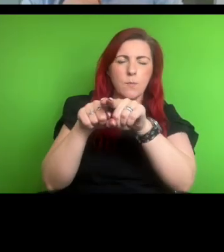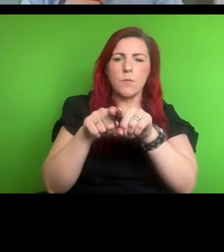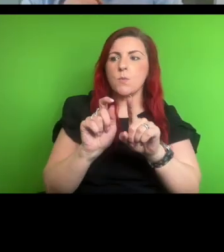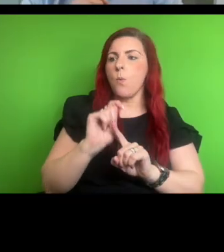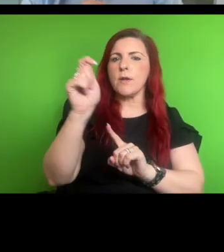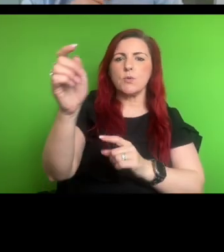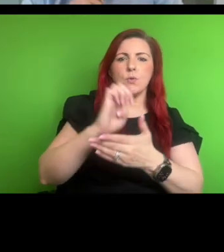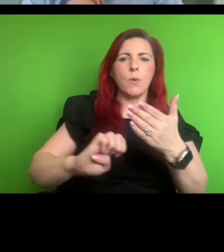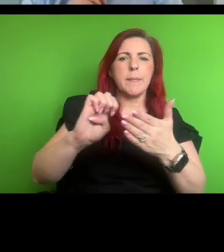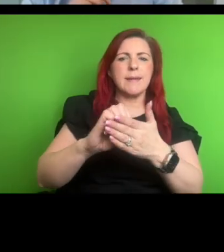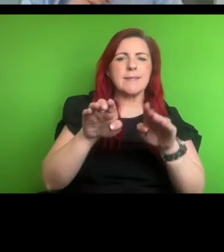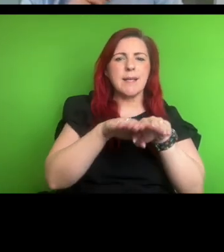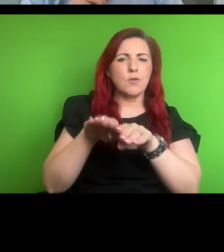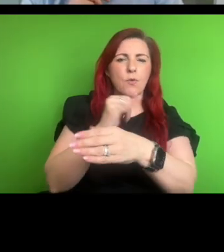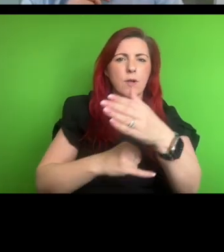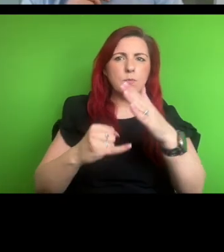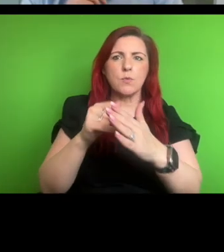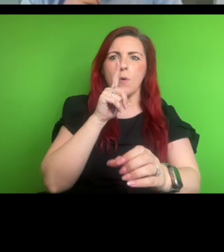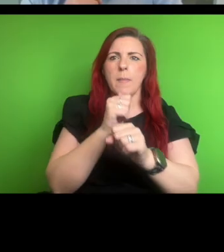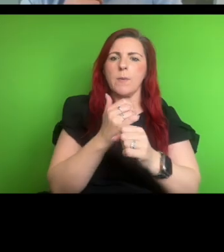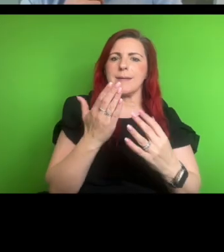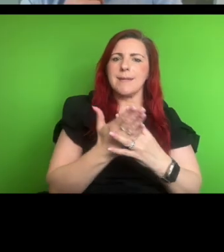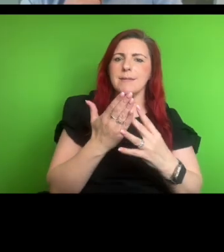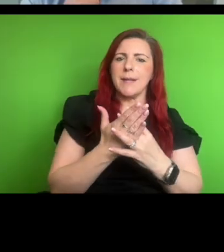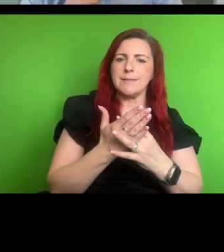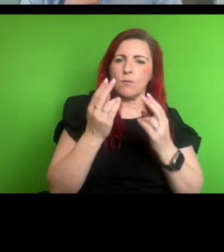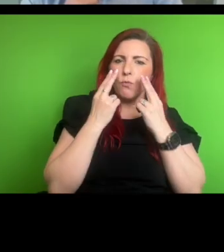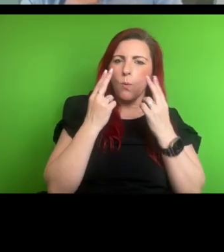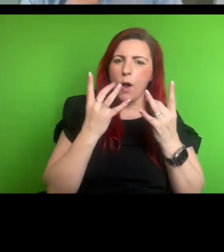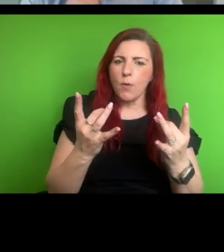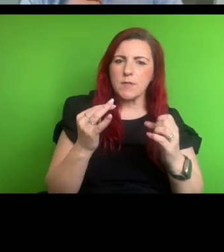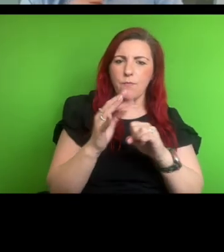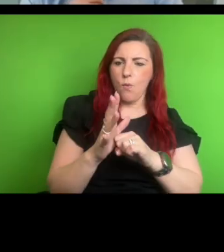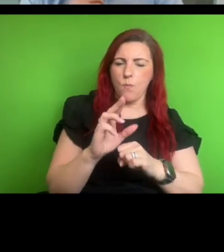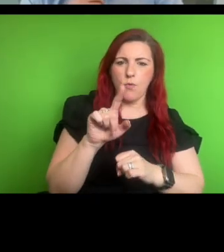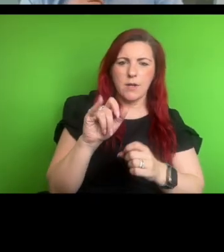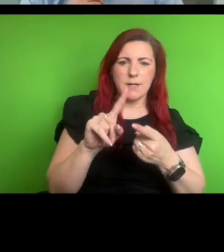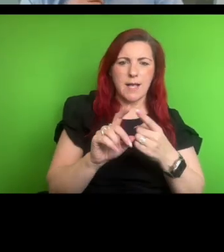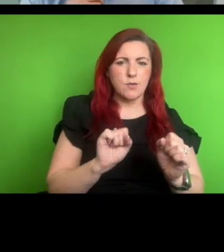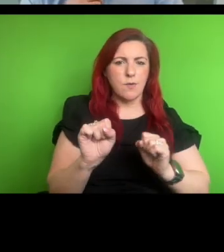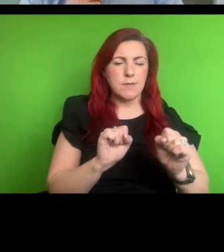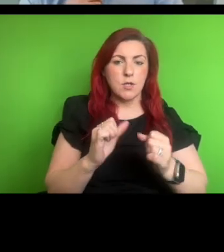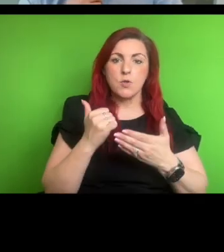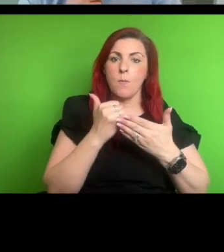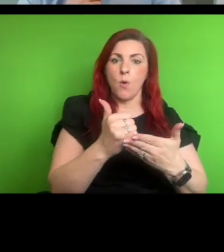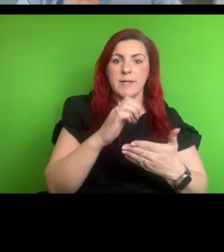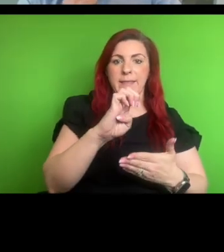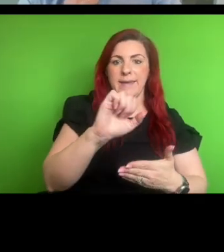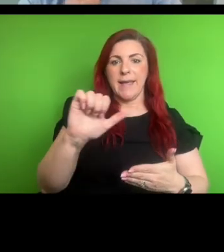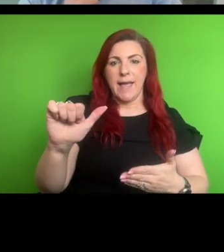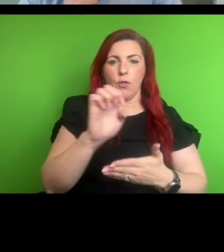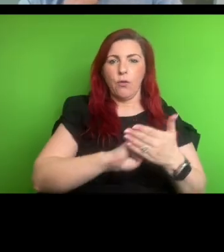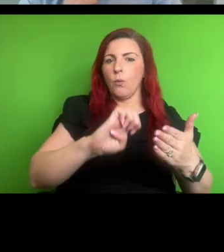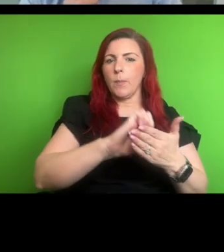accessibility requirements for products and services supporting the European Accessibility Act. The request